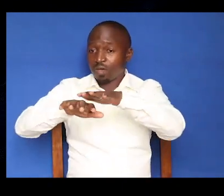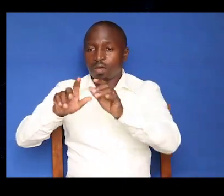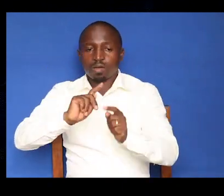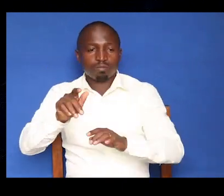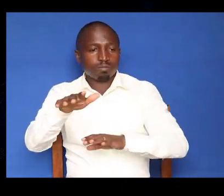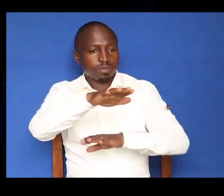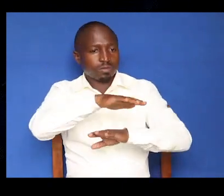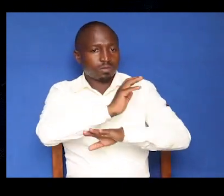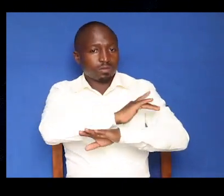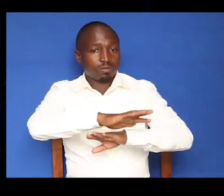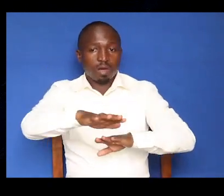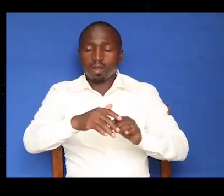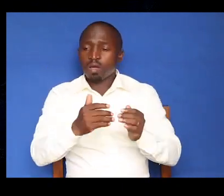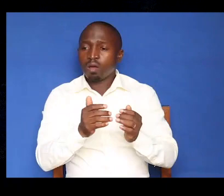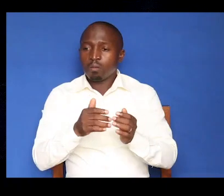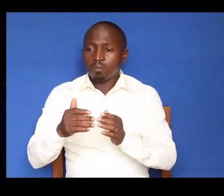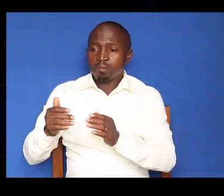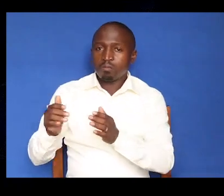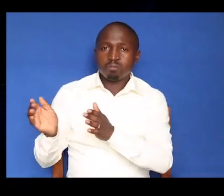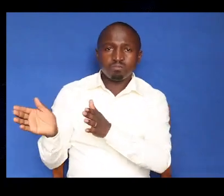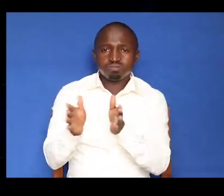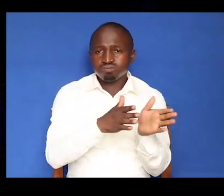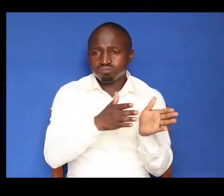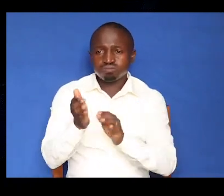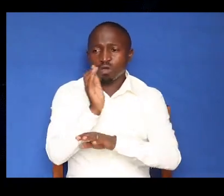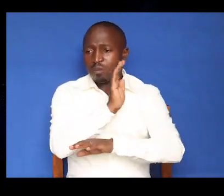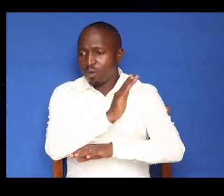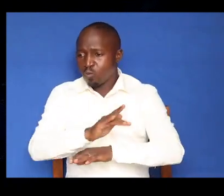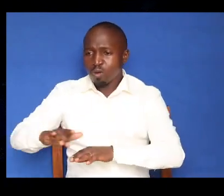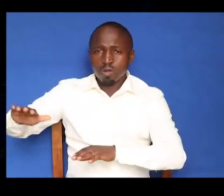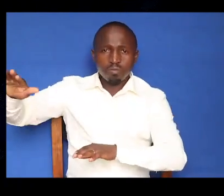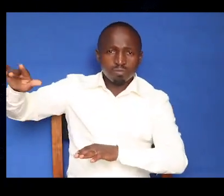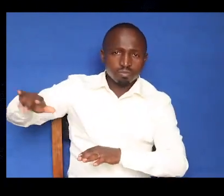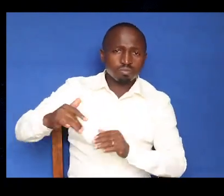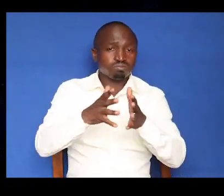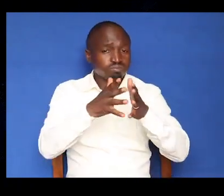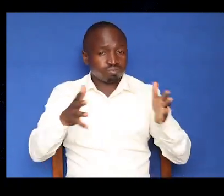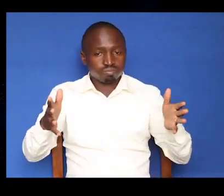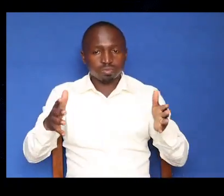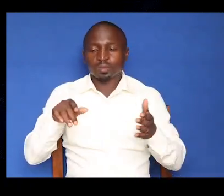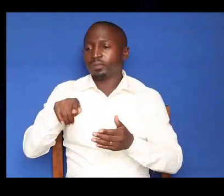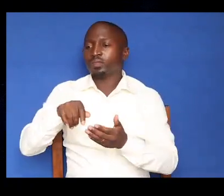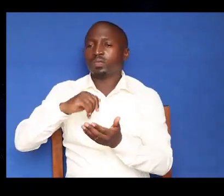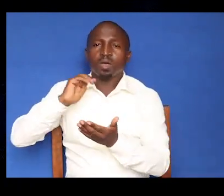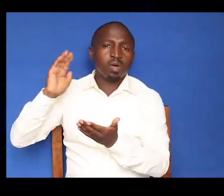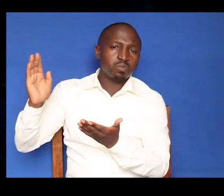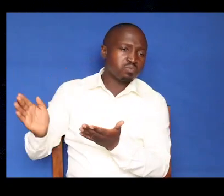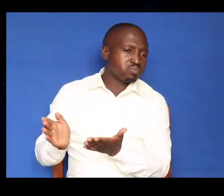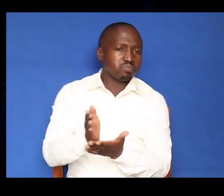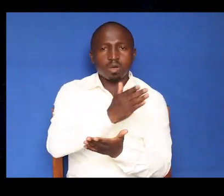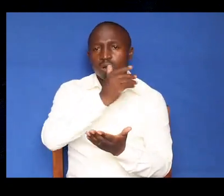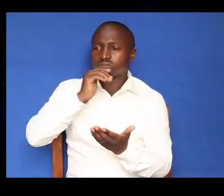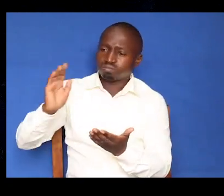strong waves, strong tides, strong currents, such corals easily washed away